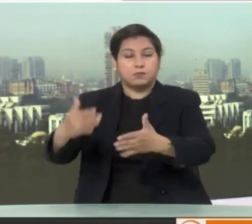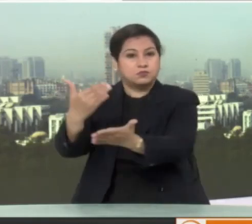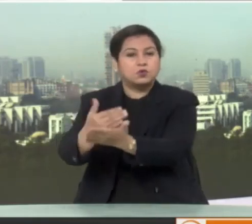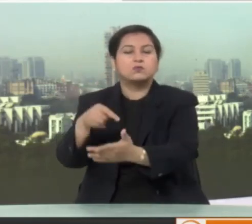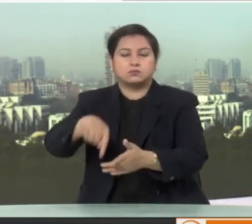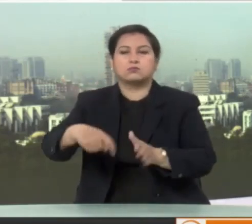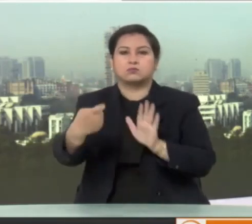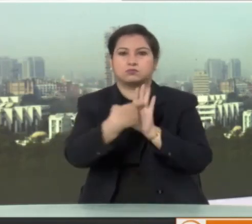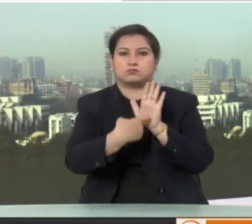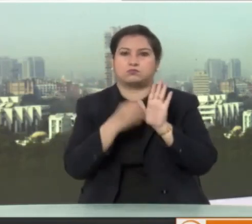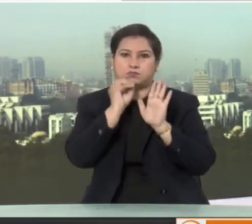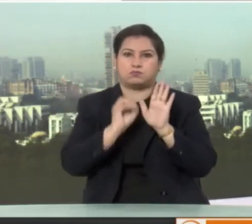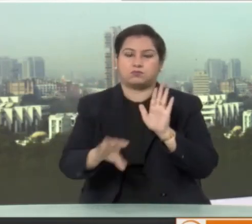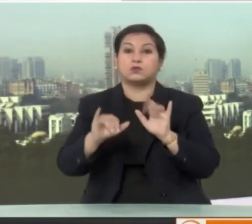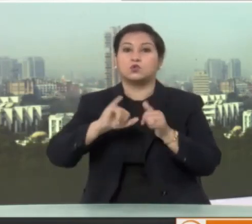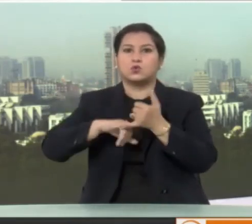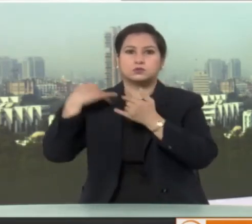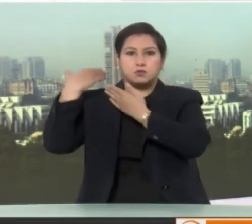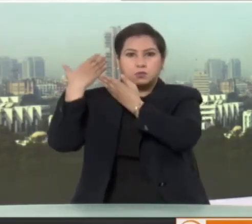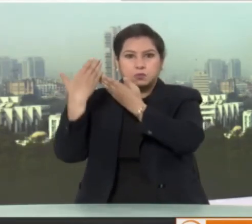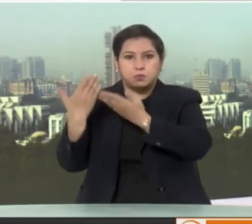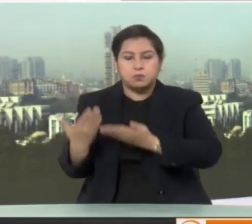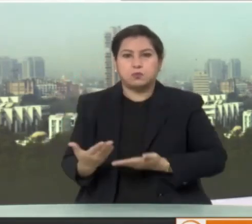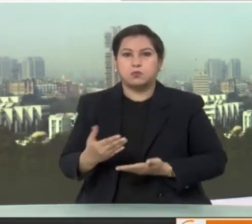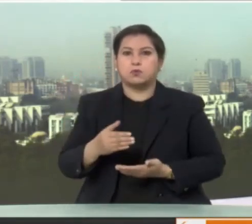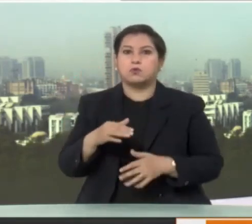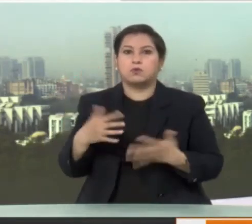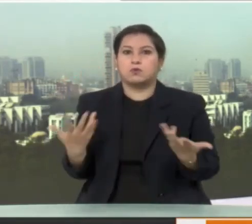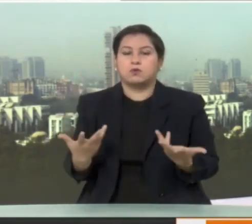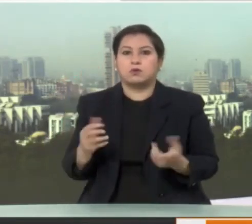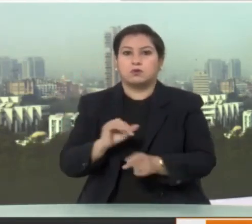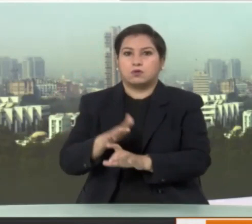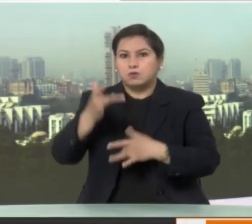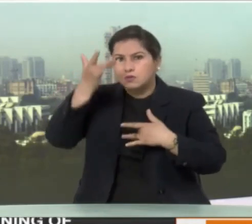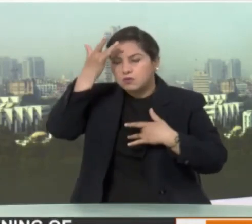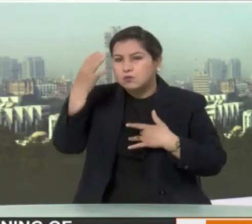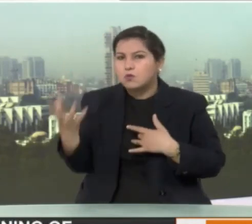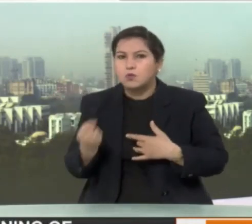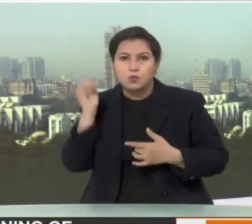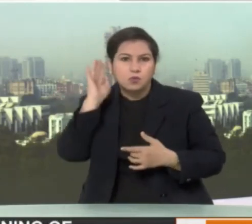COVID-19. The US has so far registered more than